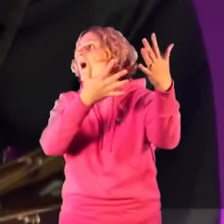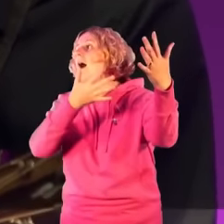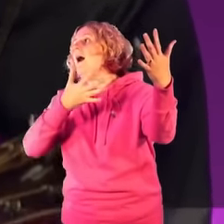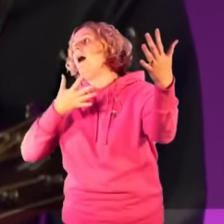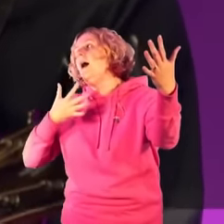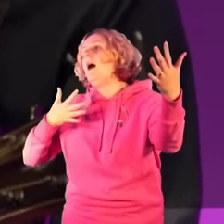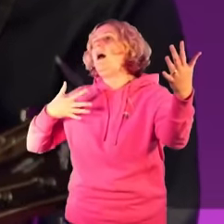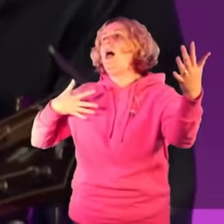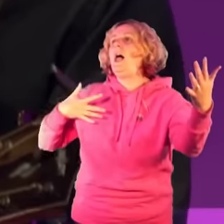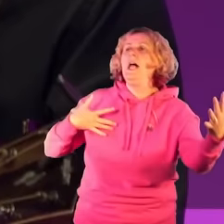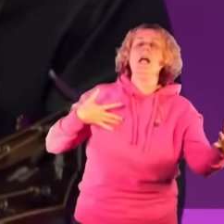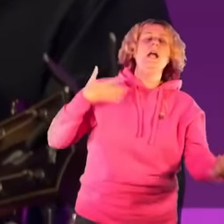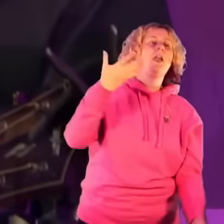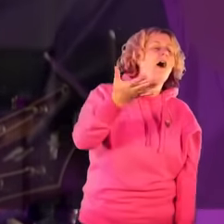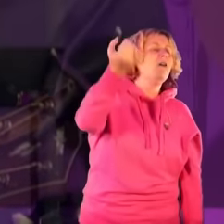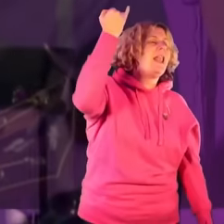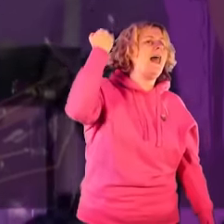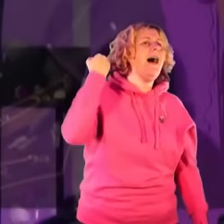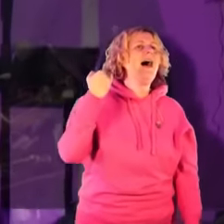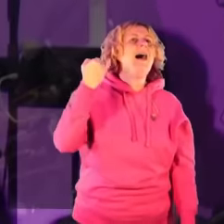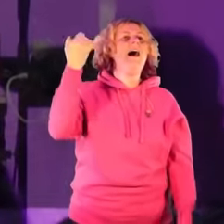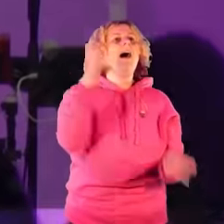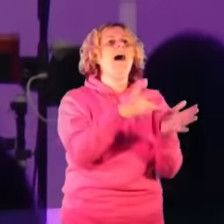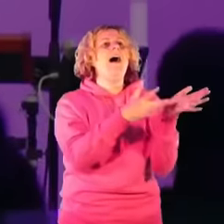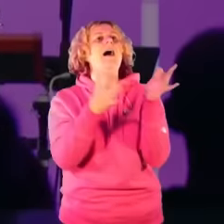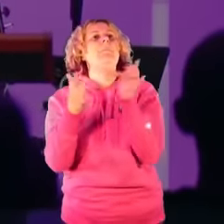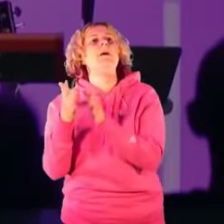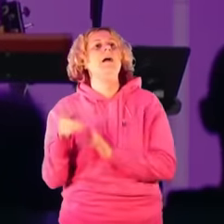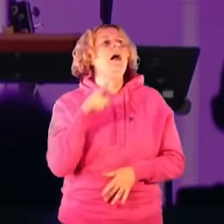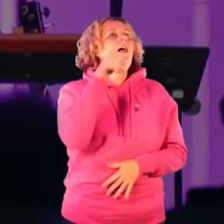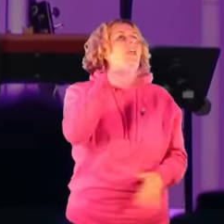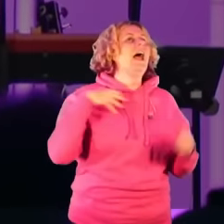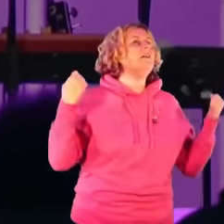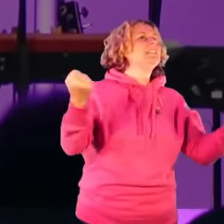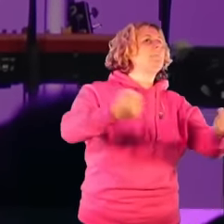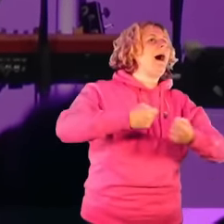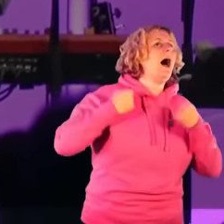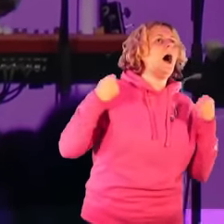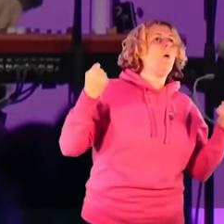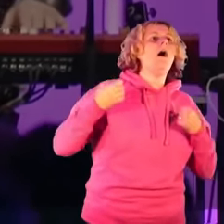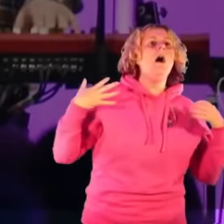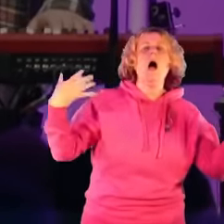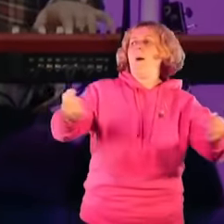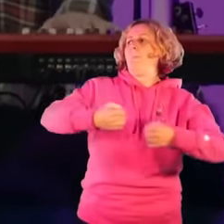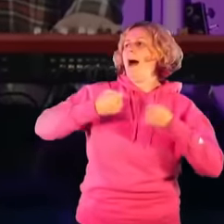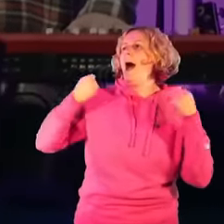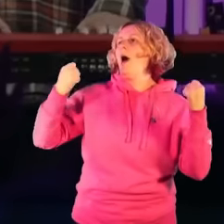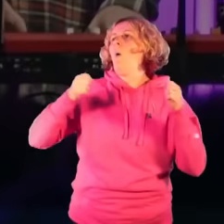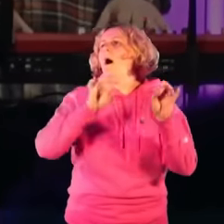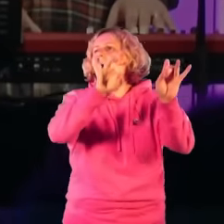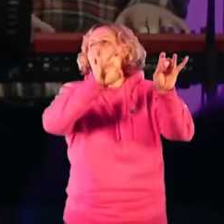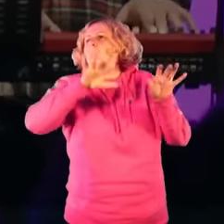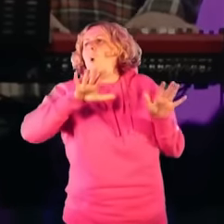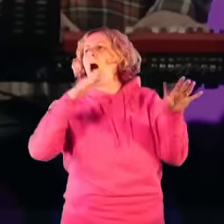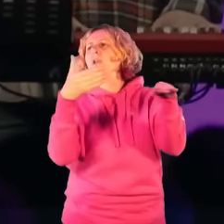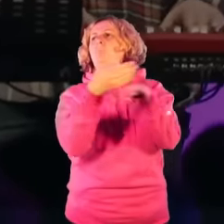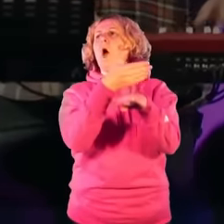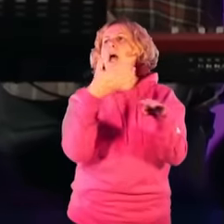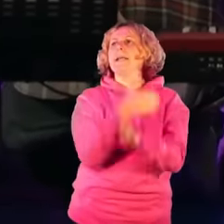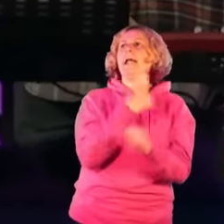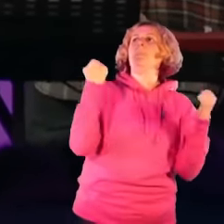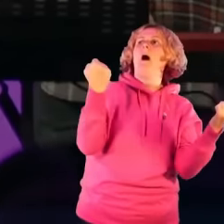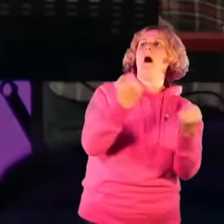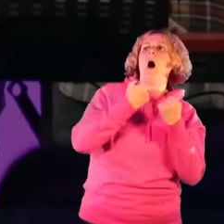the blood of the Lamb. There is power, power,